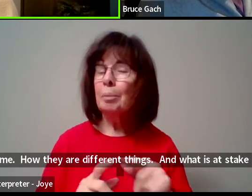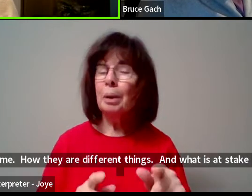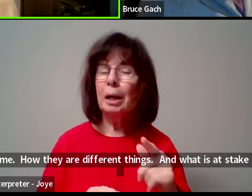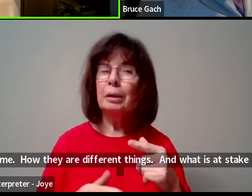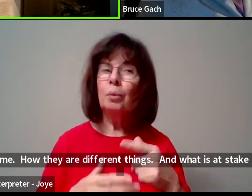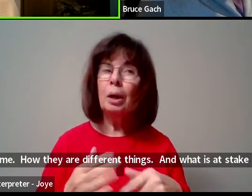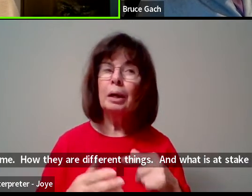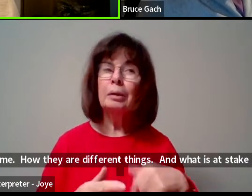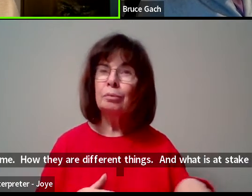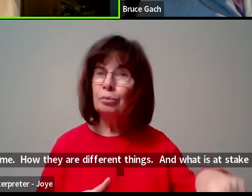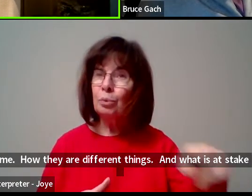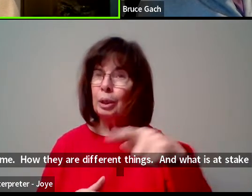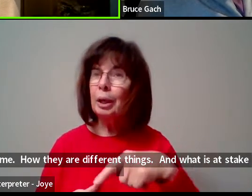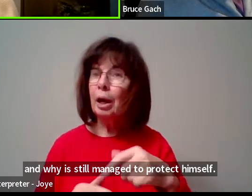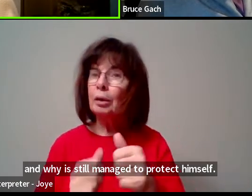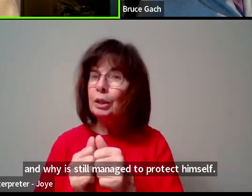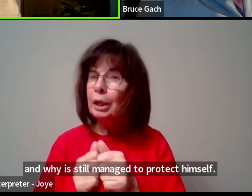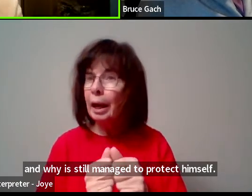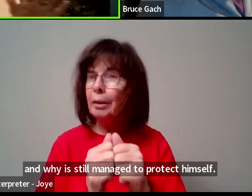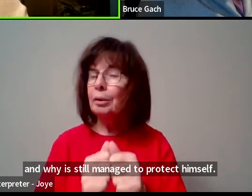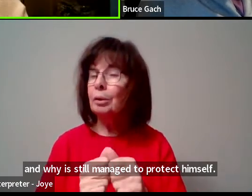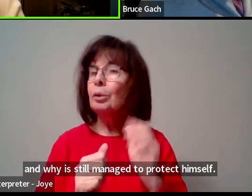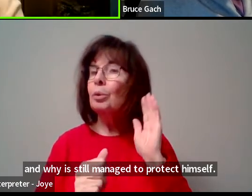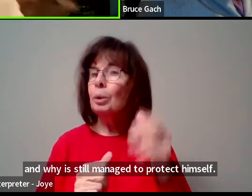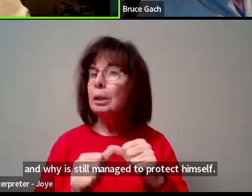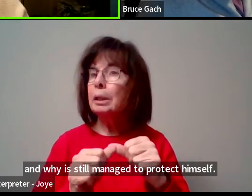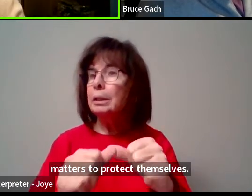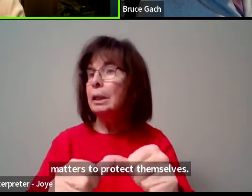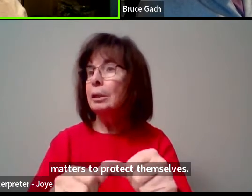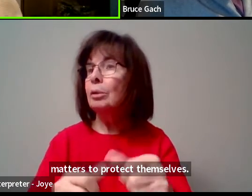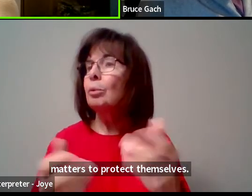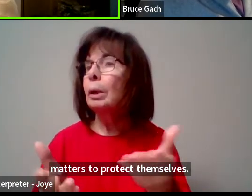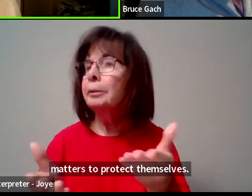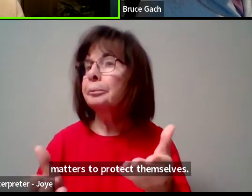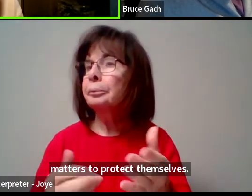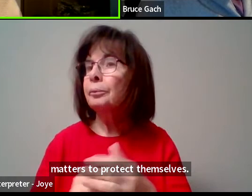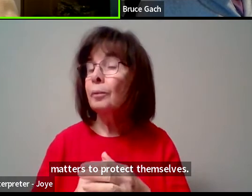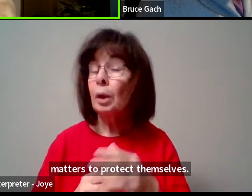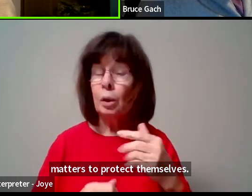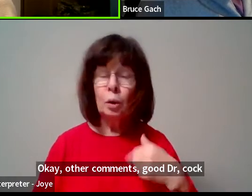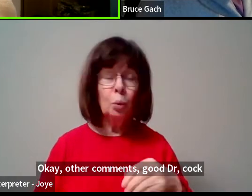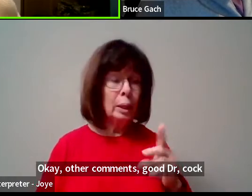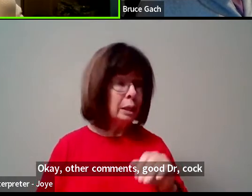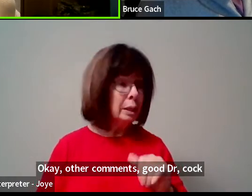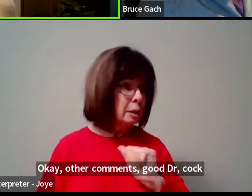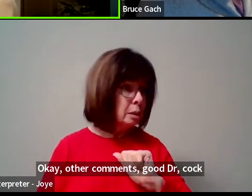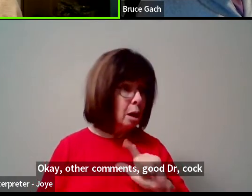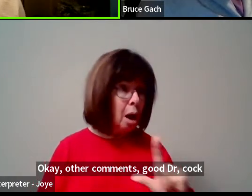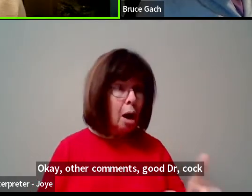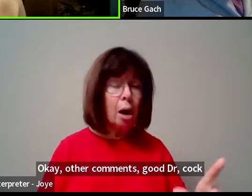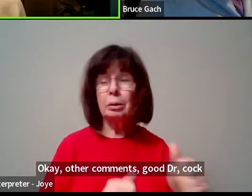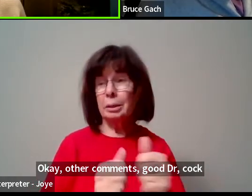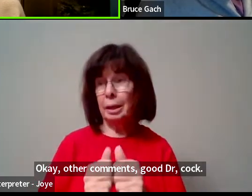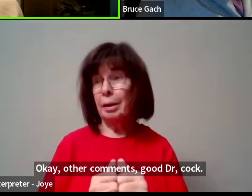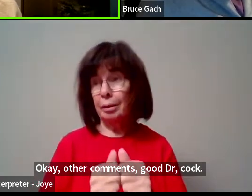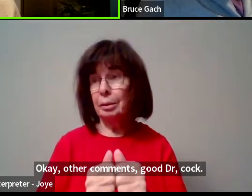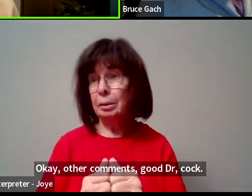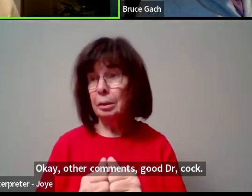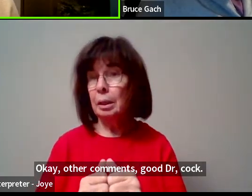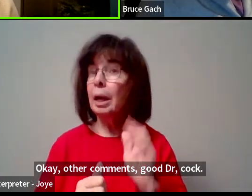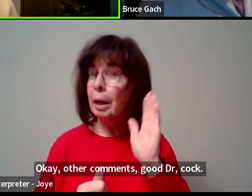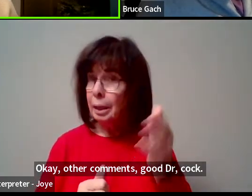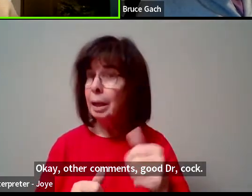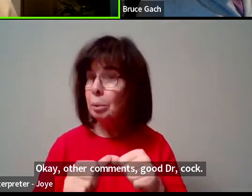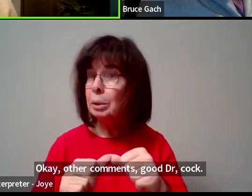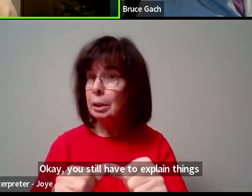together, because we did this all together, all of us, all of you, all of us. And that will continue. You